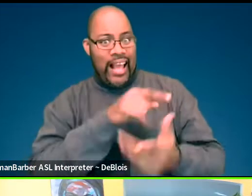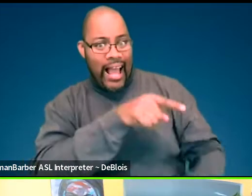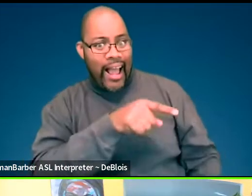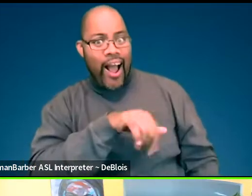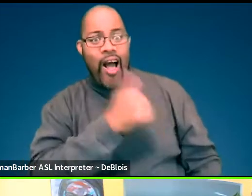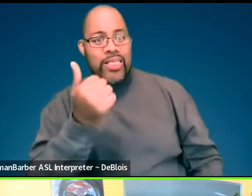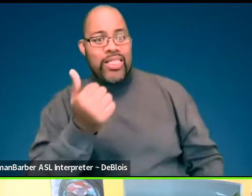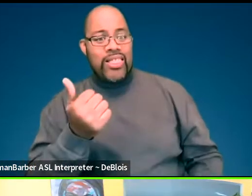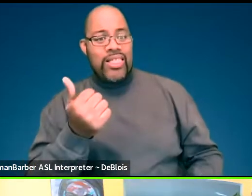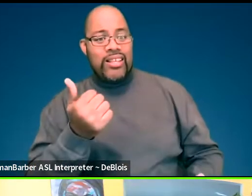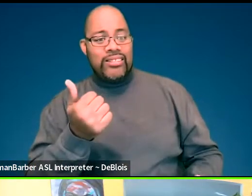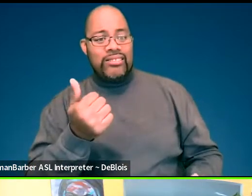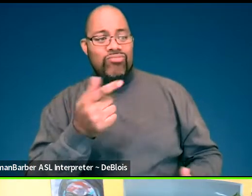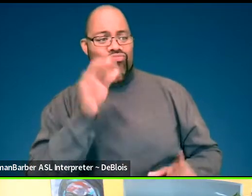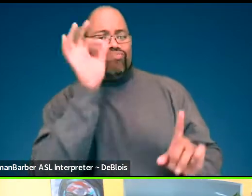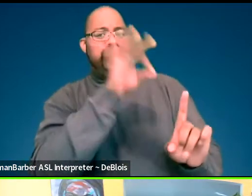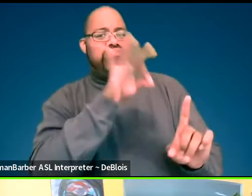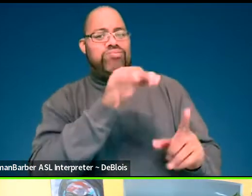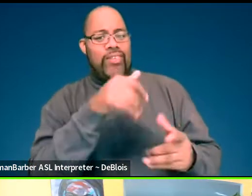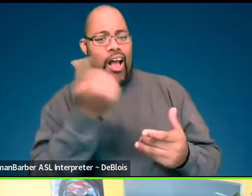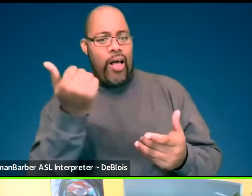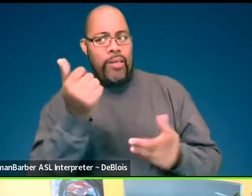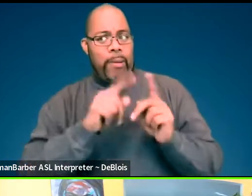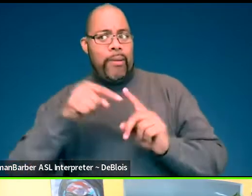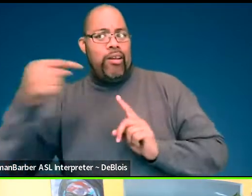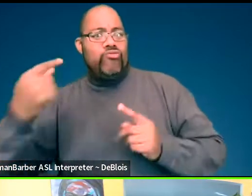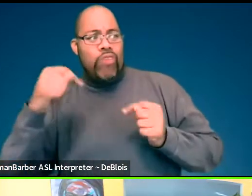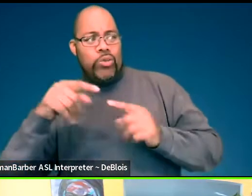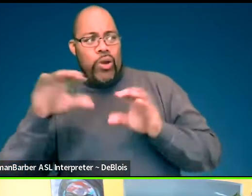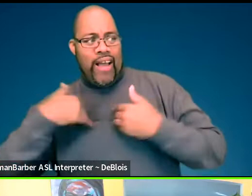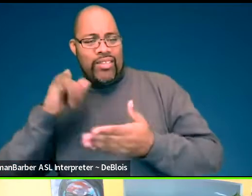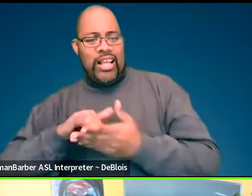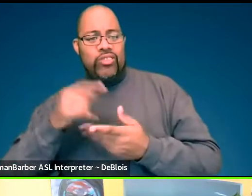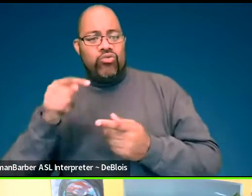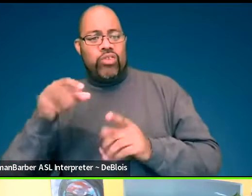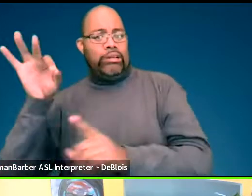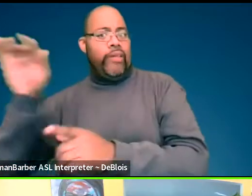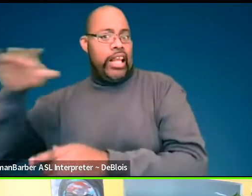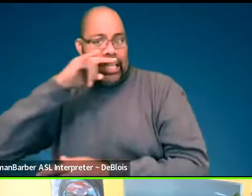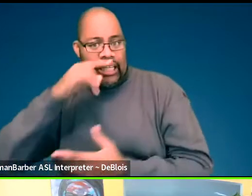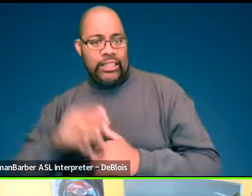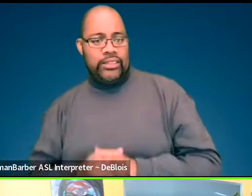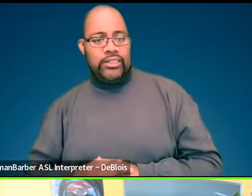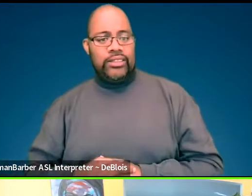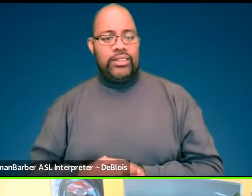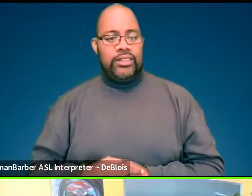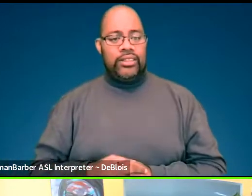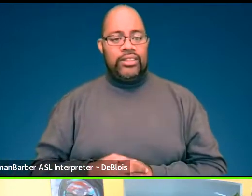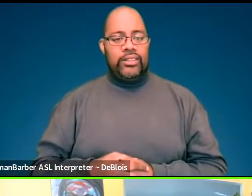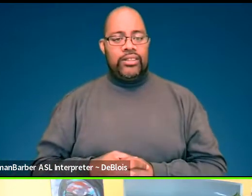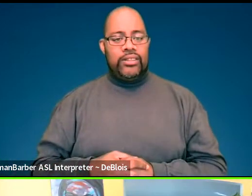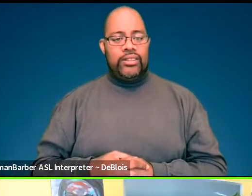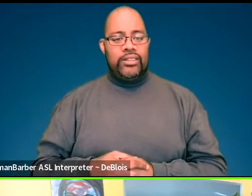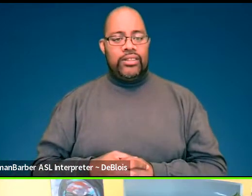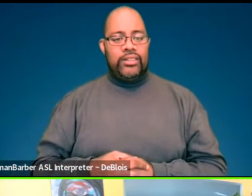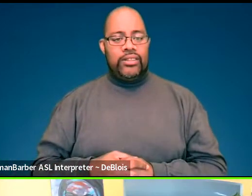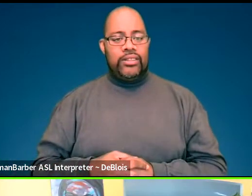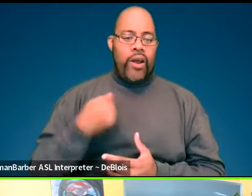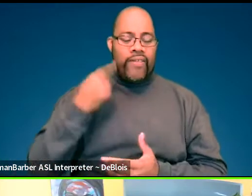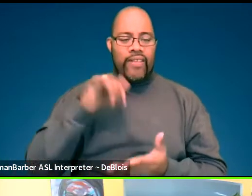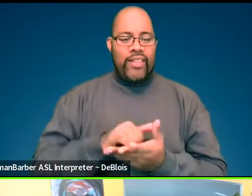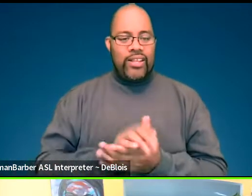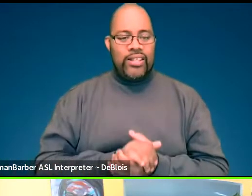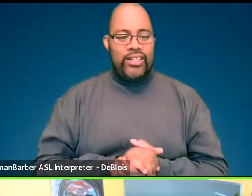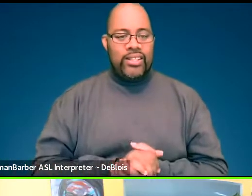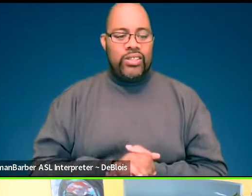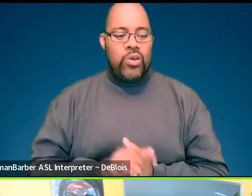sort of indoctrination tactics that the other side also has to indoctrinate their children. So I think that